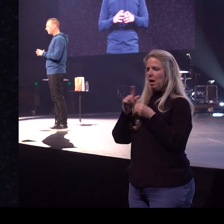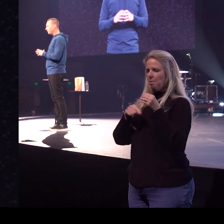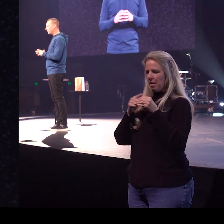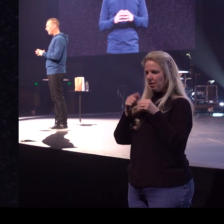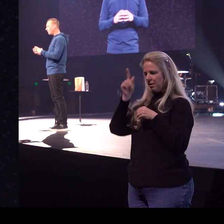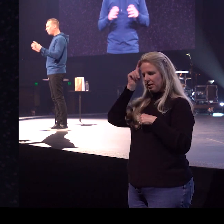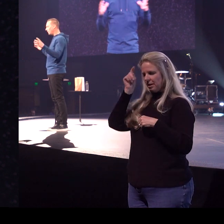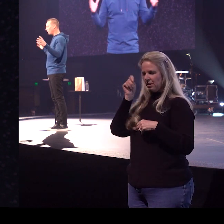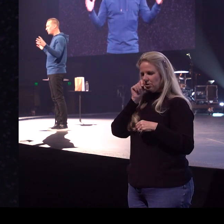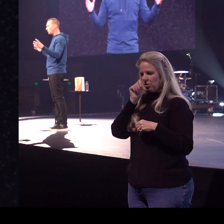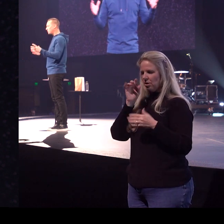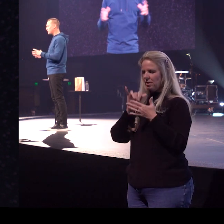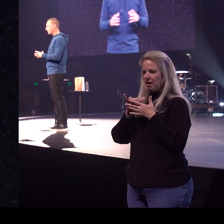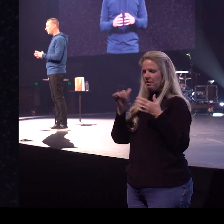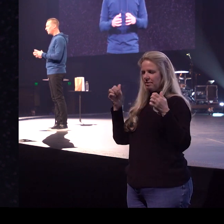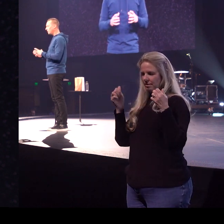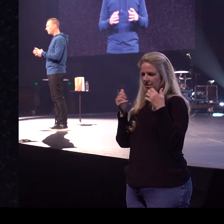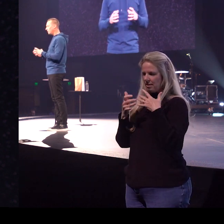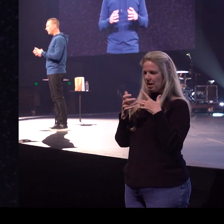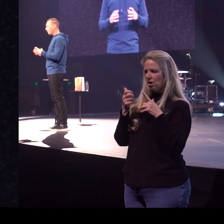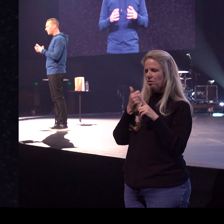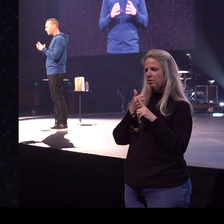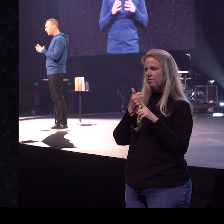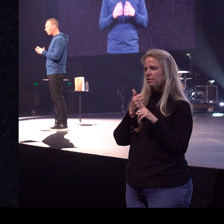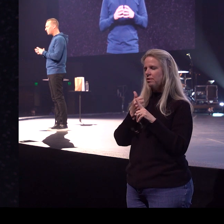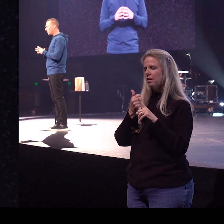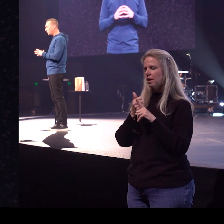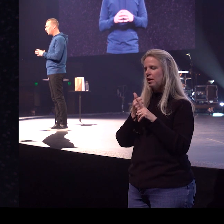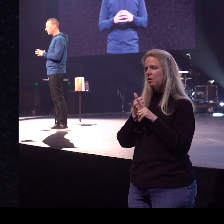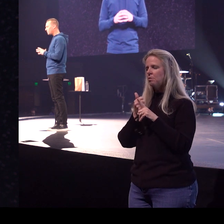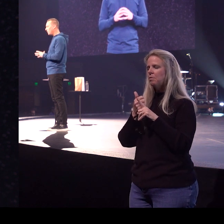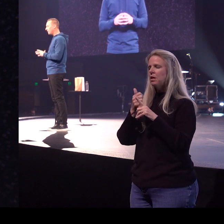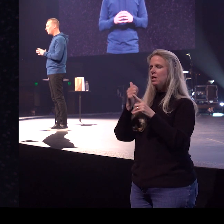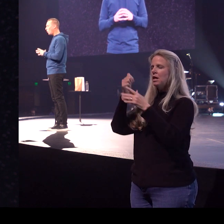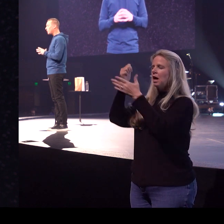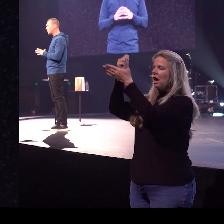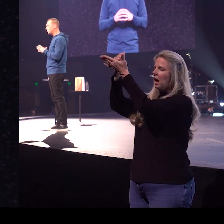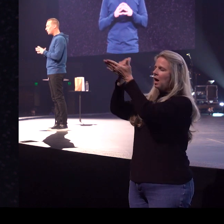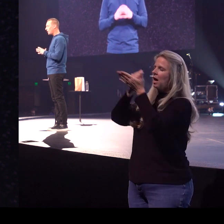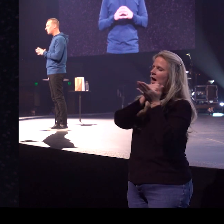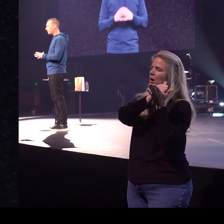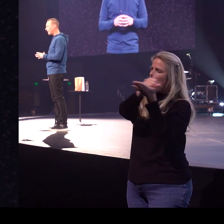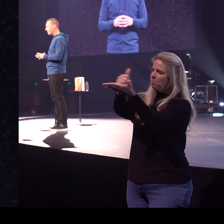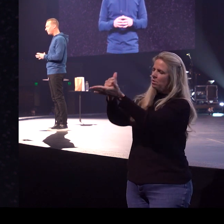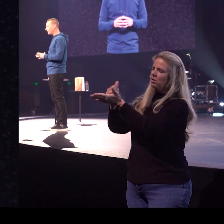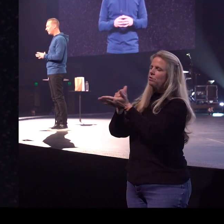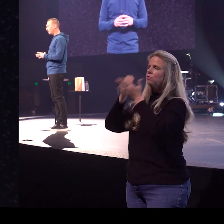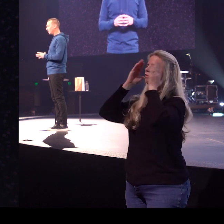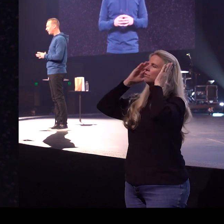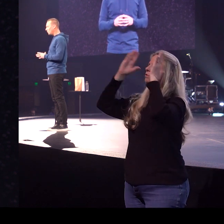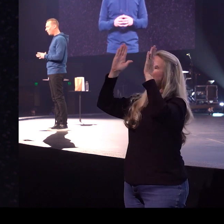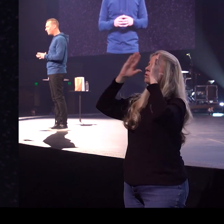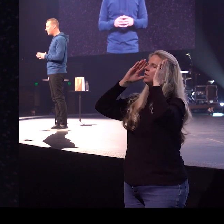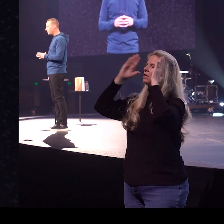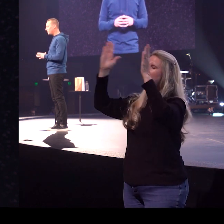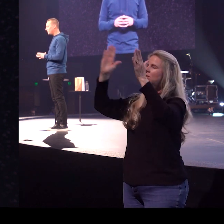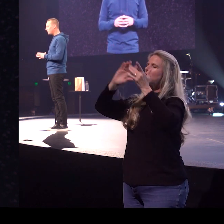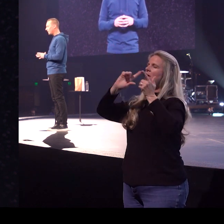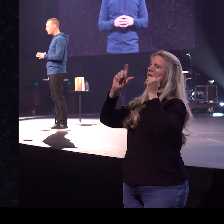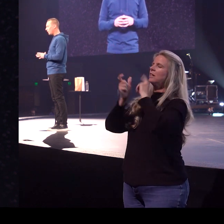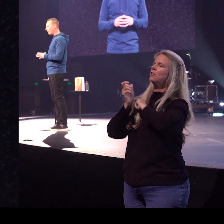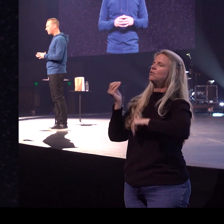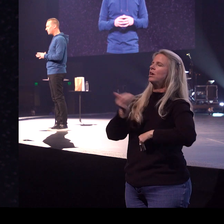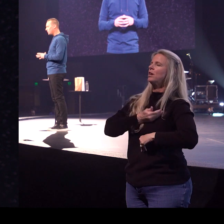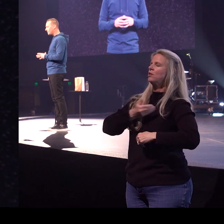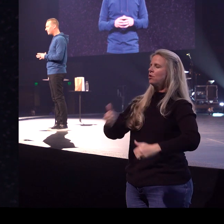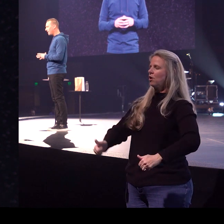pray for everyone in our church that you would help us focus on you in this moment and watch you change our life like you always do.